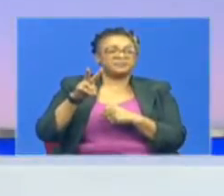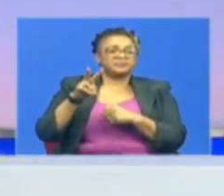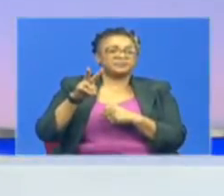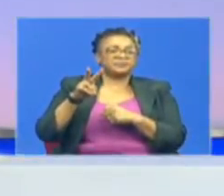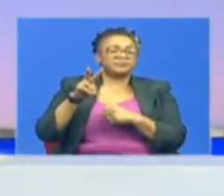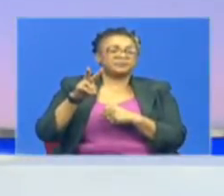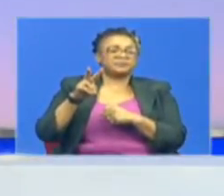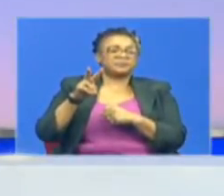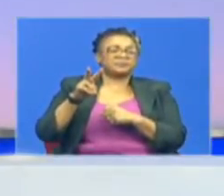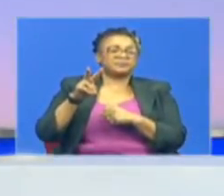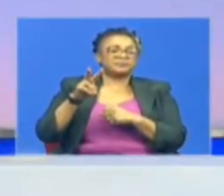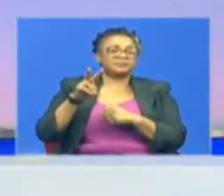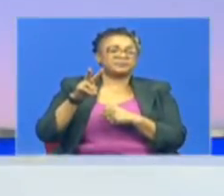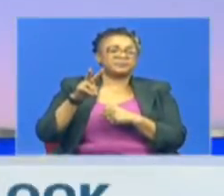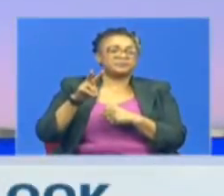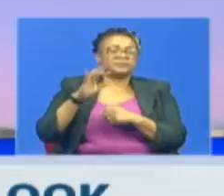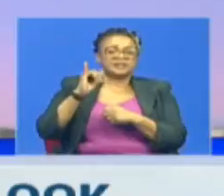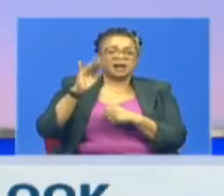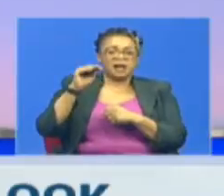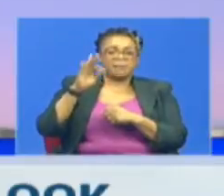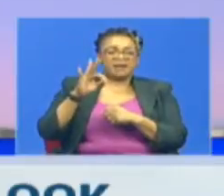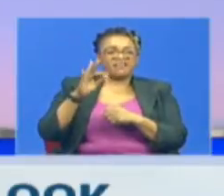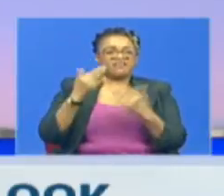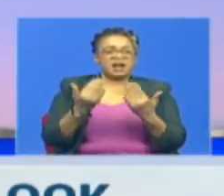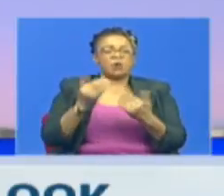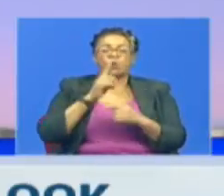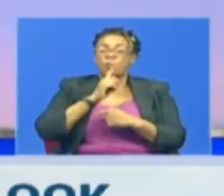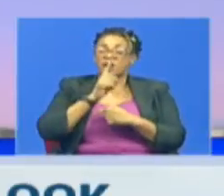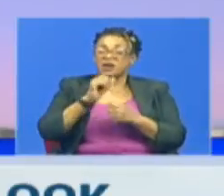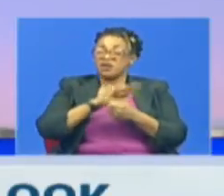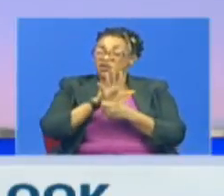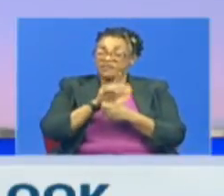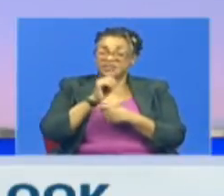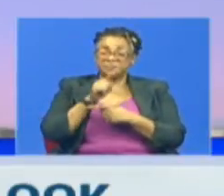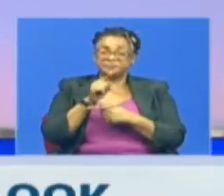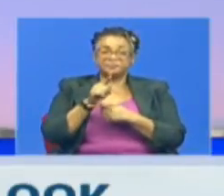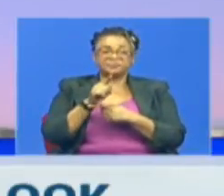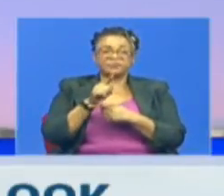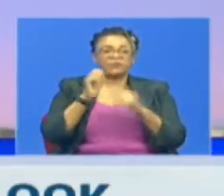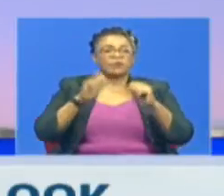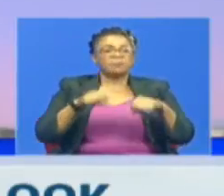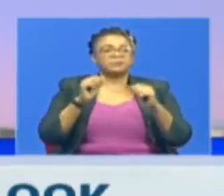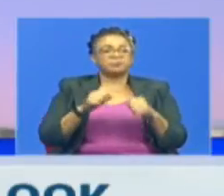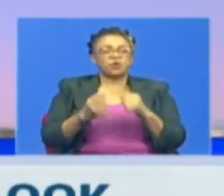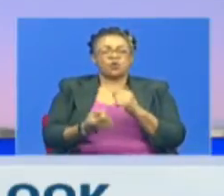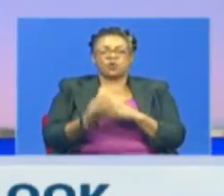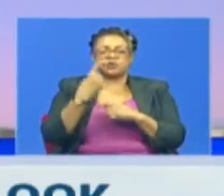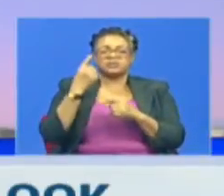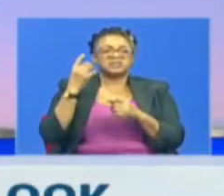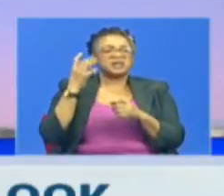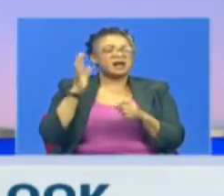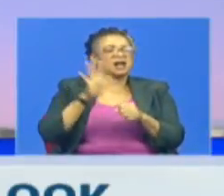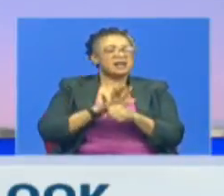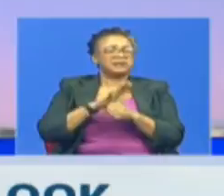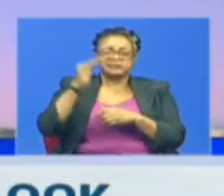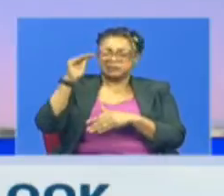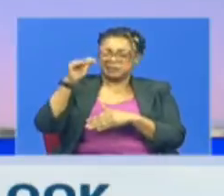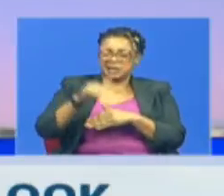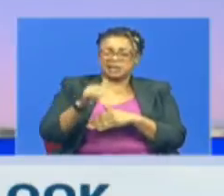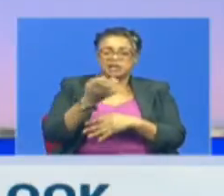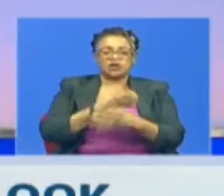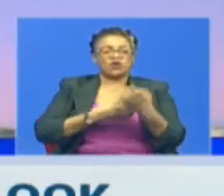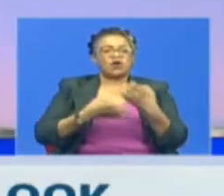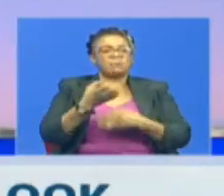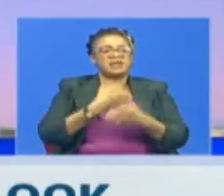The International Monetary Fund now warns that the COVID-19 pandemic will cause a larger decline in economic productivity